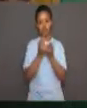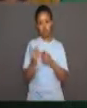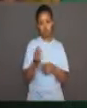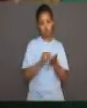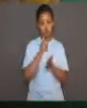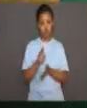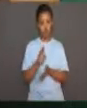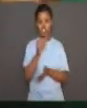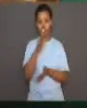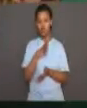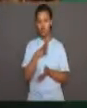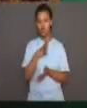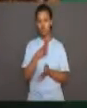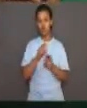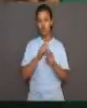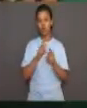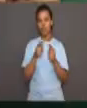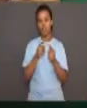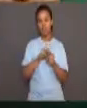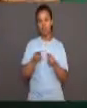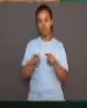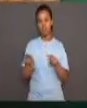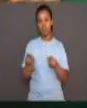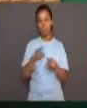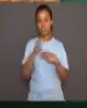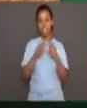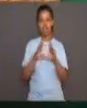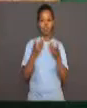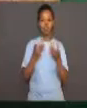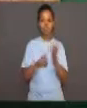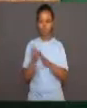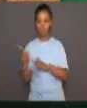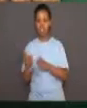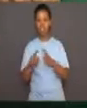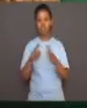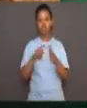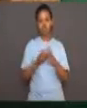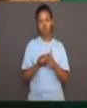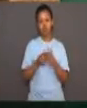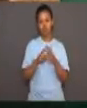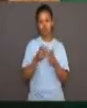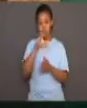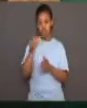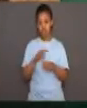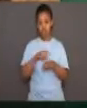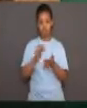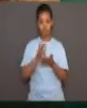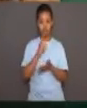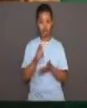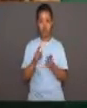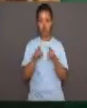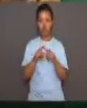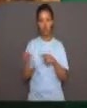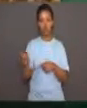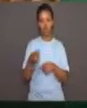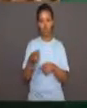people started to move to different parts of the world, from Africa, they experienced different